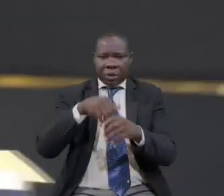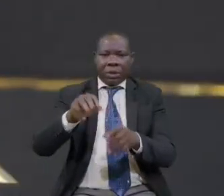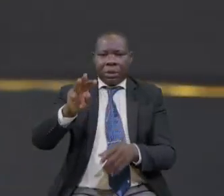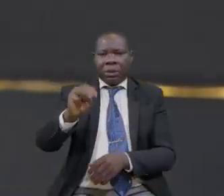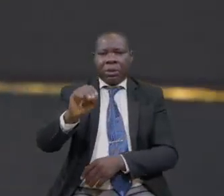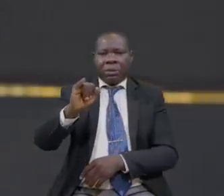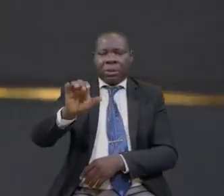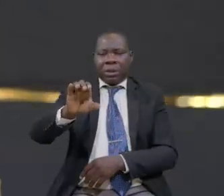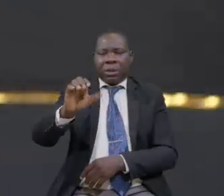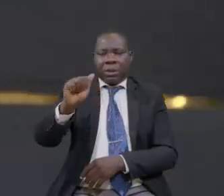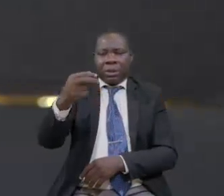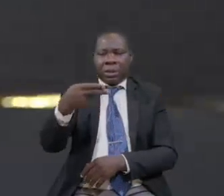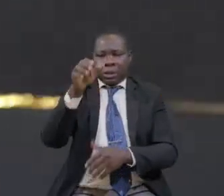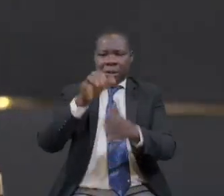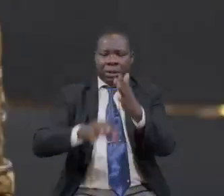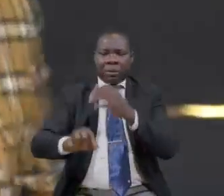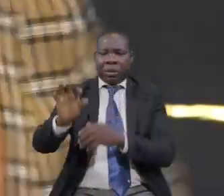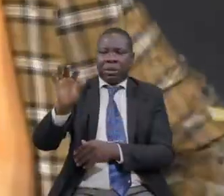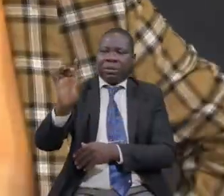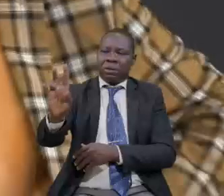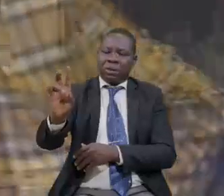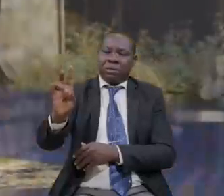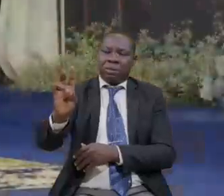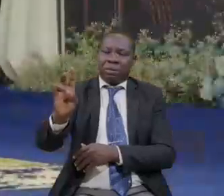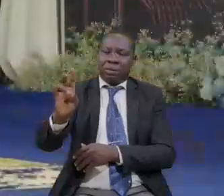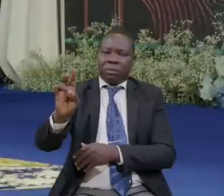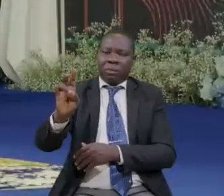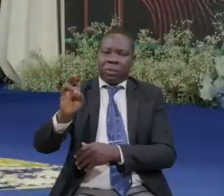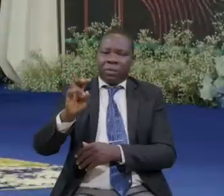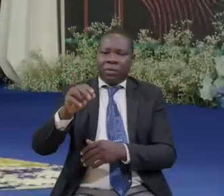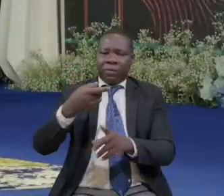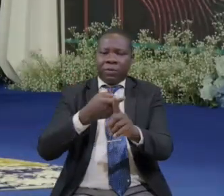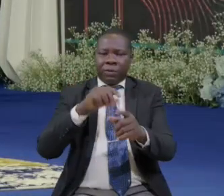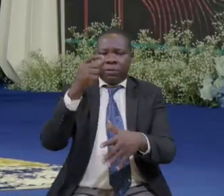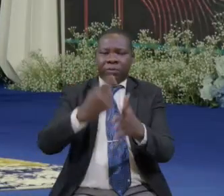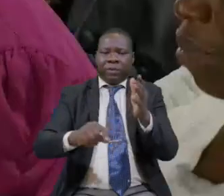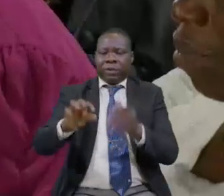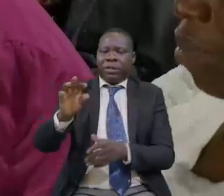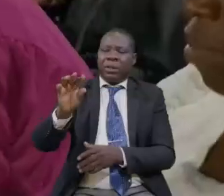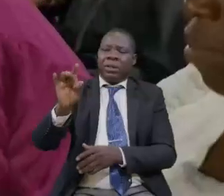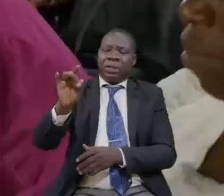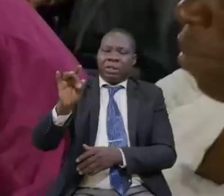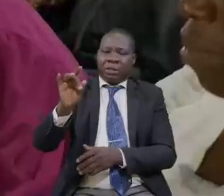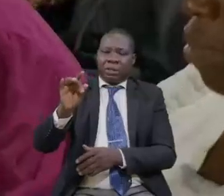7. I read here from verse 18. Micah